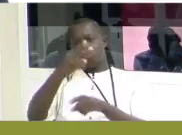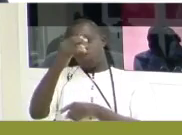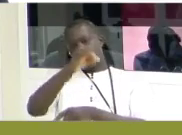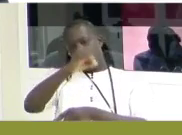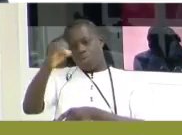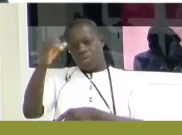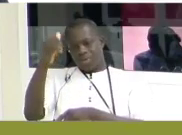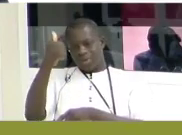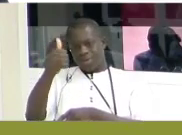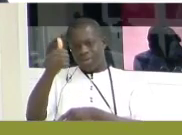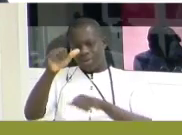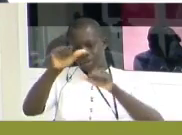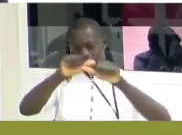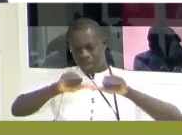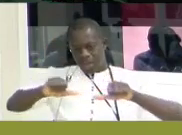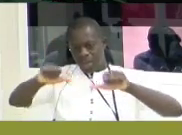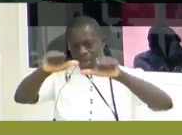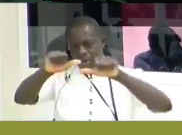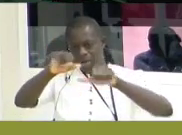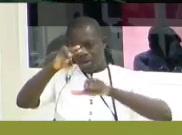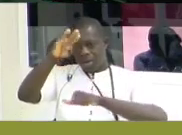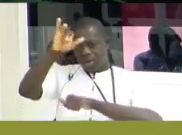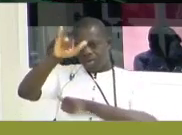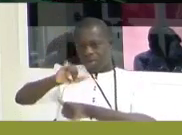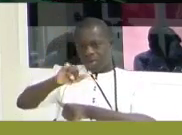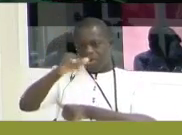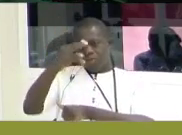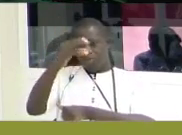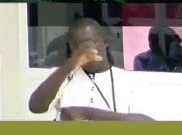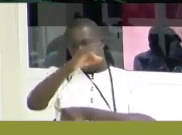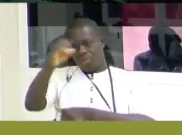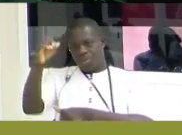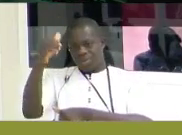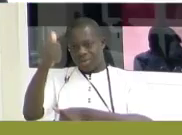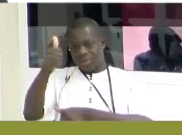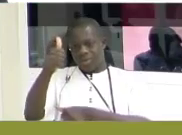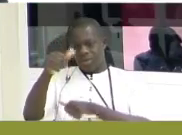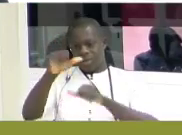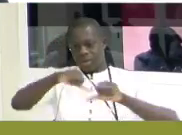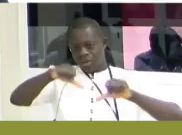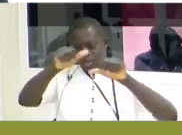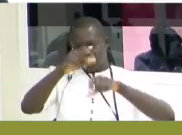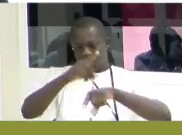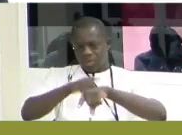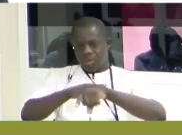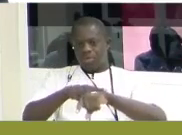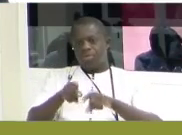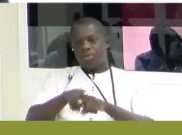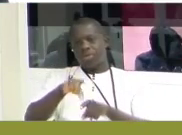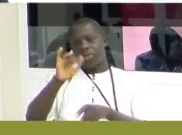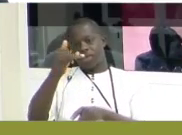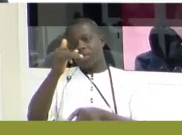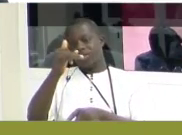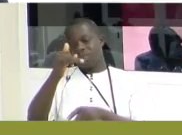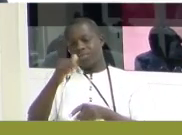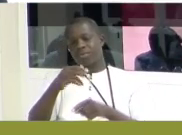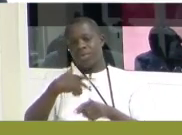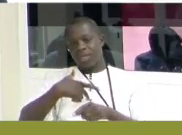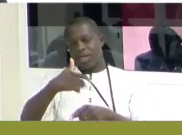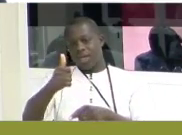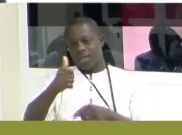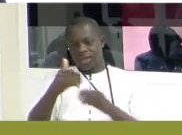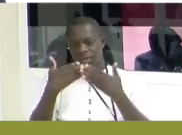2006. Around May 2006, do you remember if anything happened around that time? Yes. Kindly tell us. In